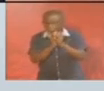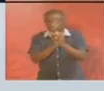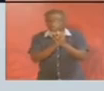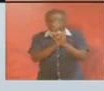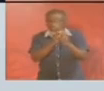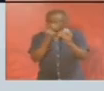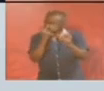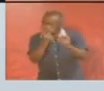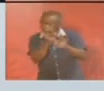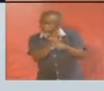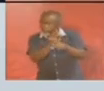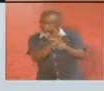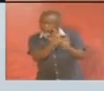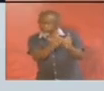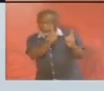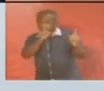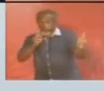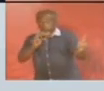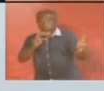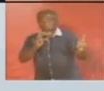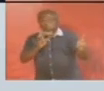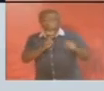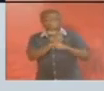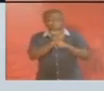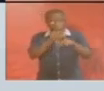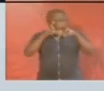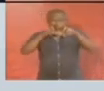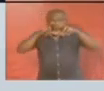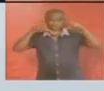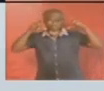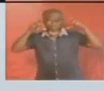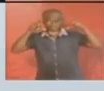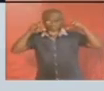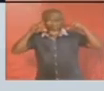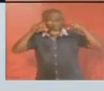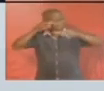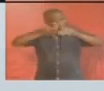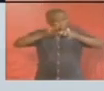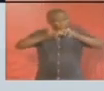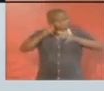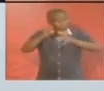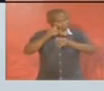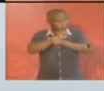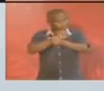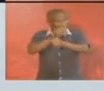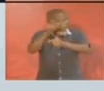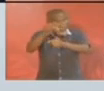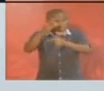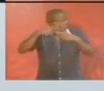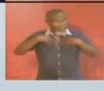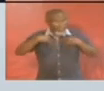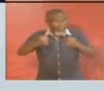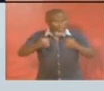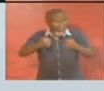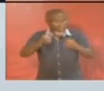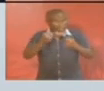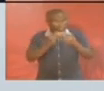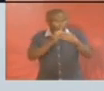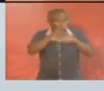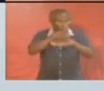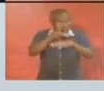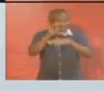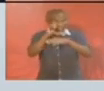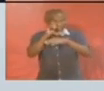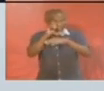your mask. Follow these 3 W's, and if you are a frontline healthcare worker over 60 years of age or